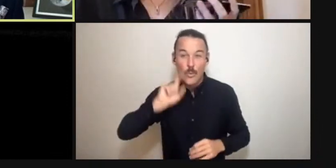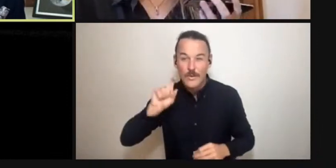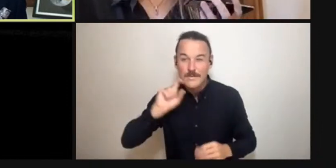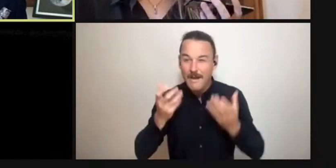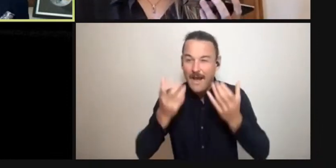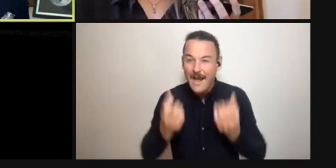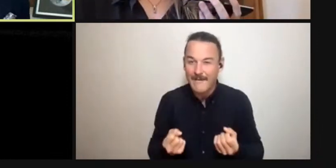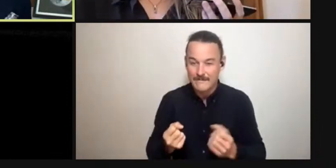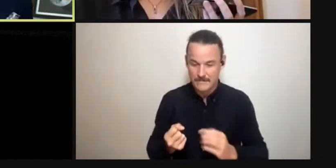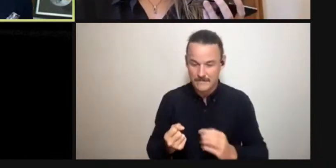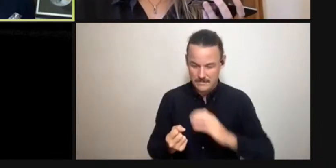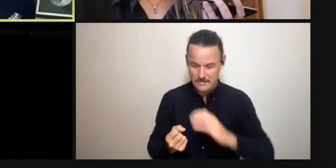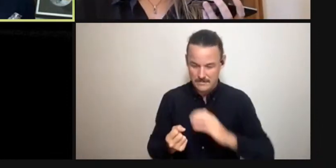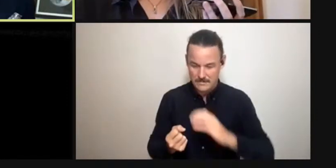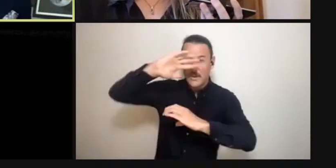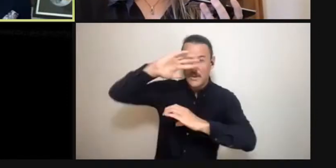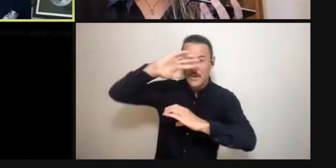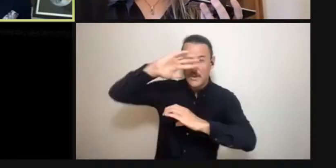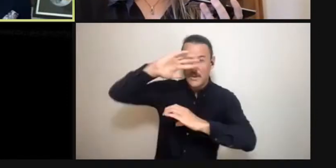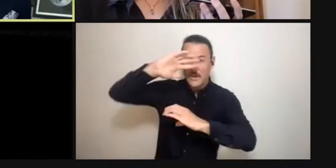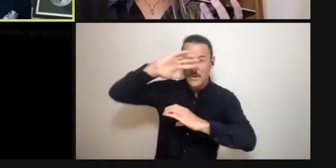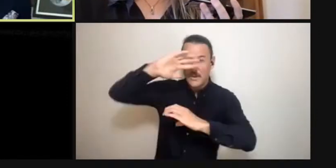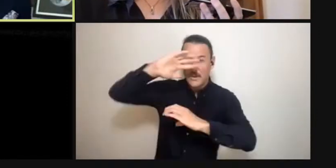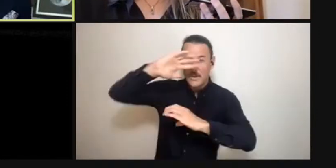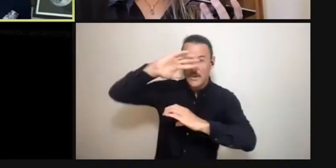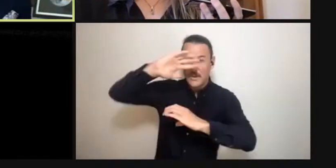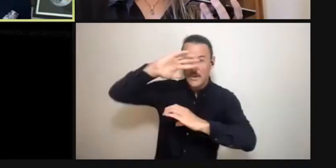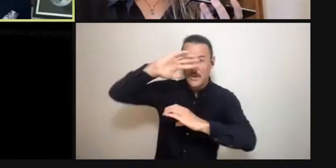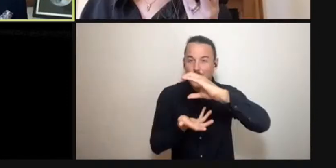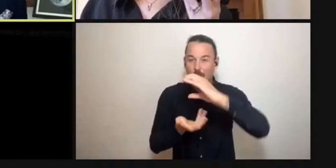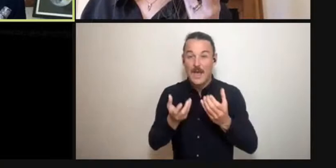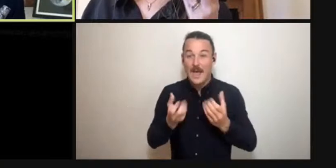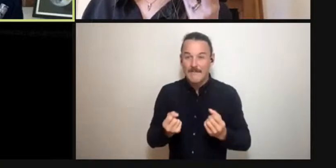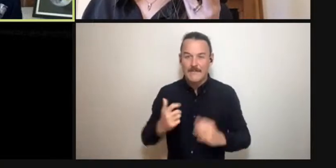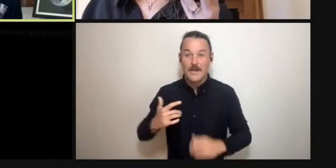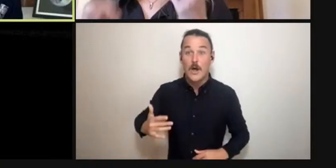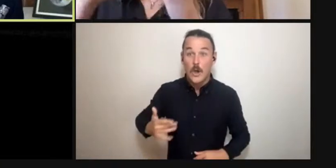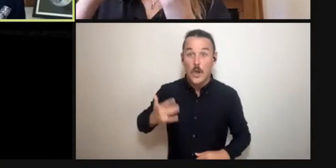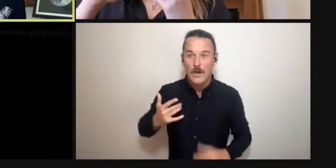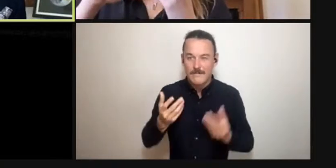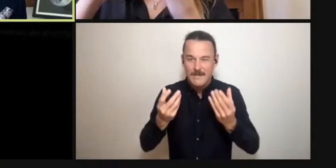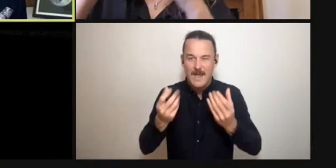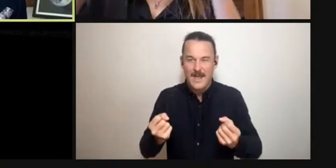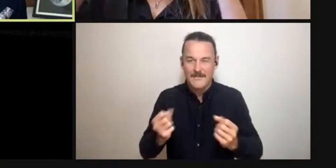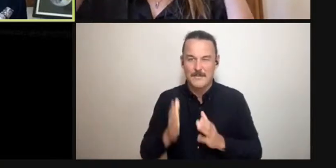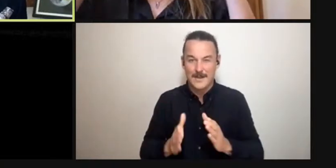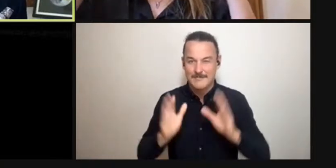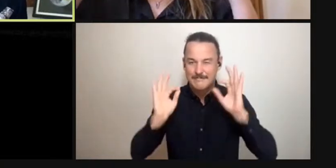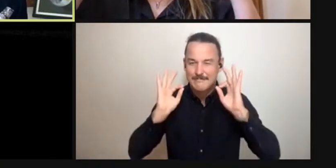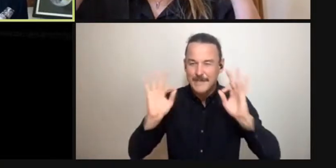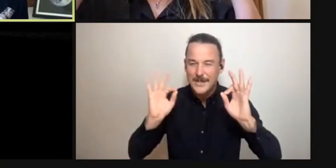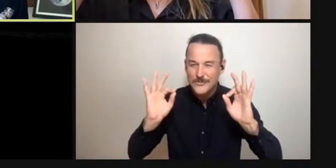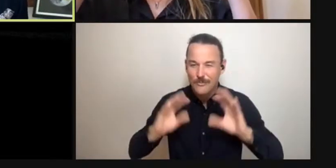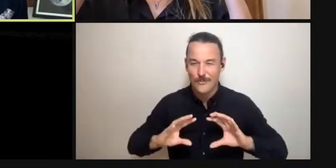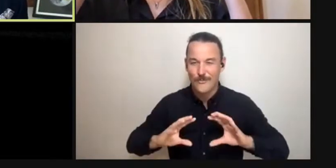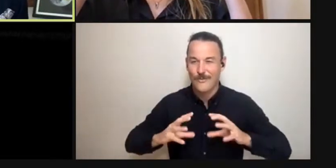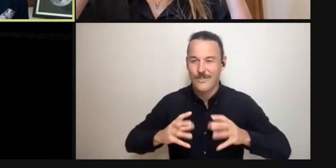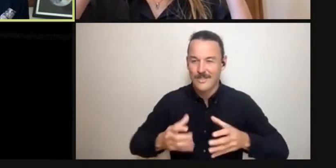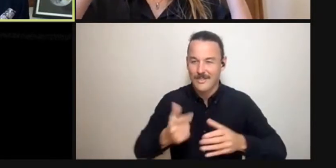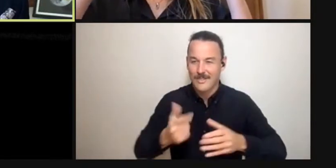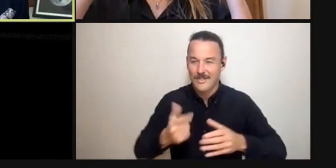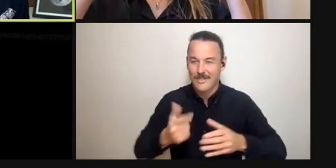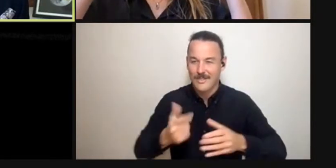Now we're going to take a bit of a tour of some other interesting worlds. In particular, we're going to look at our